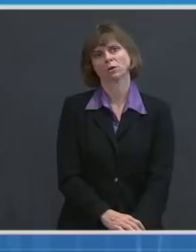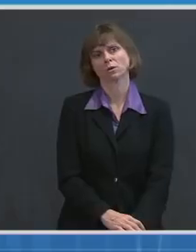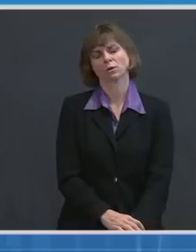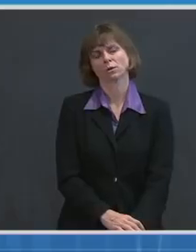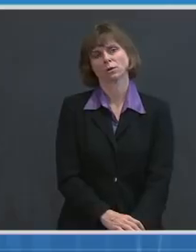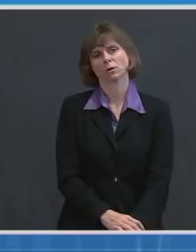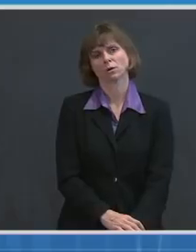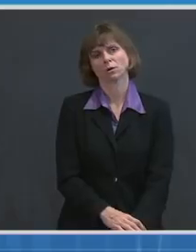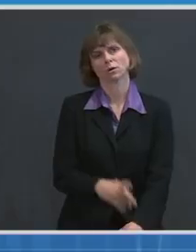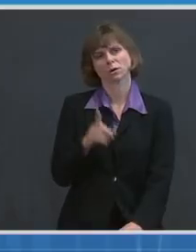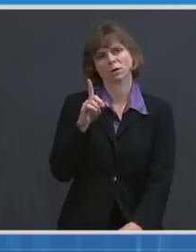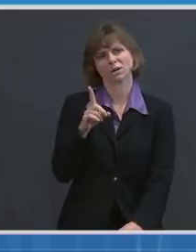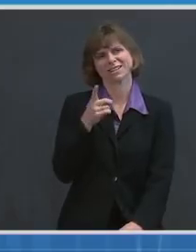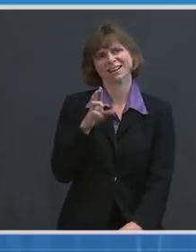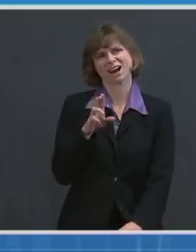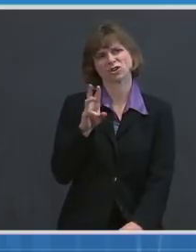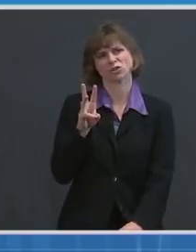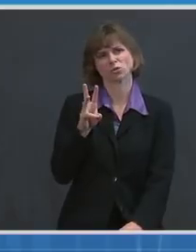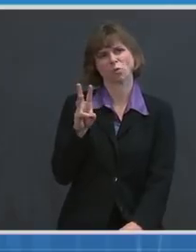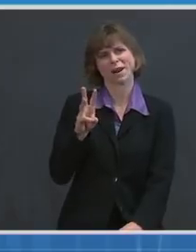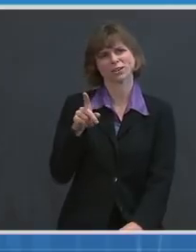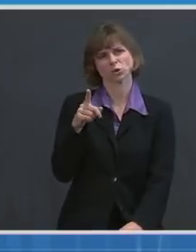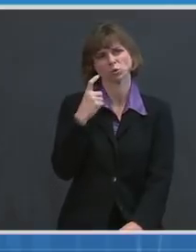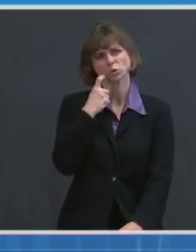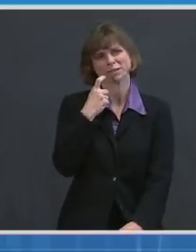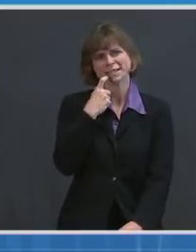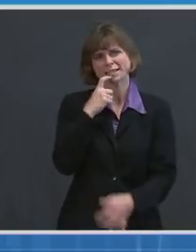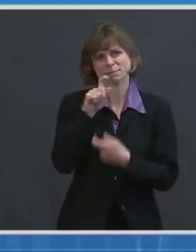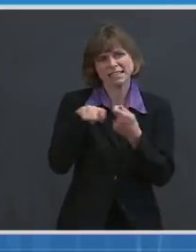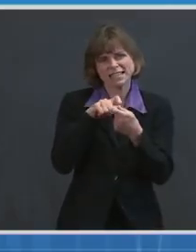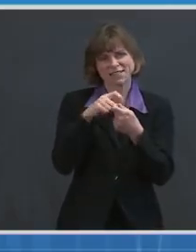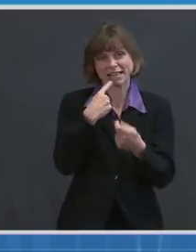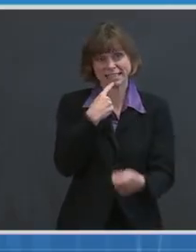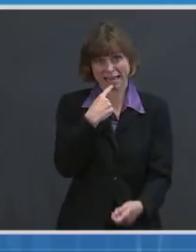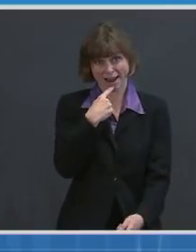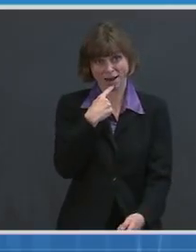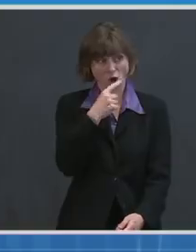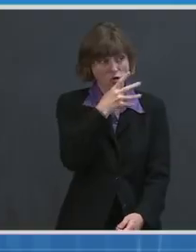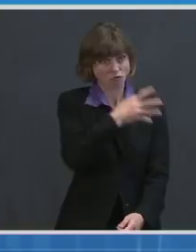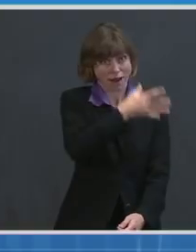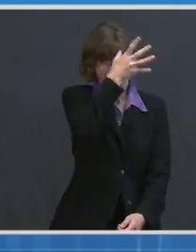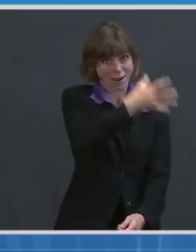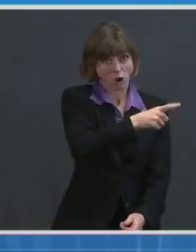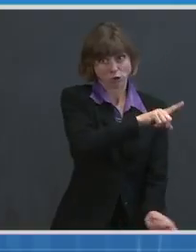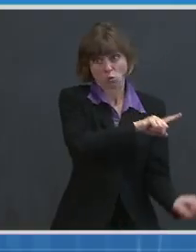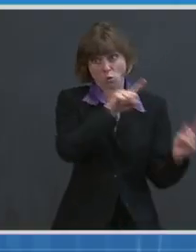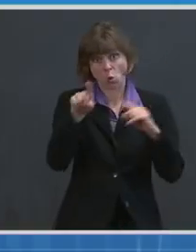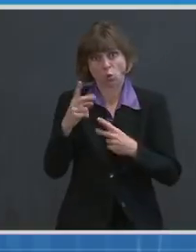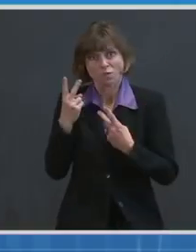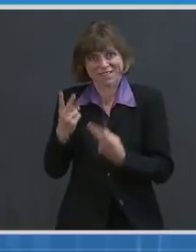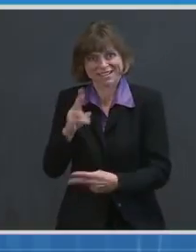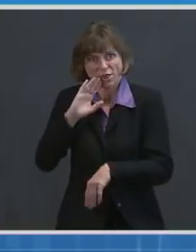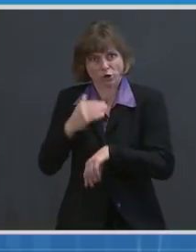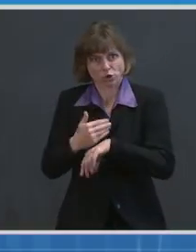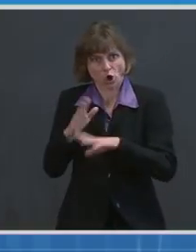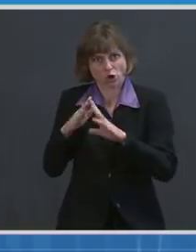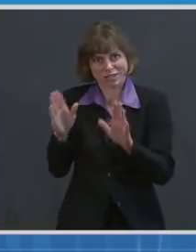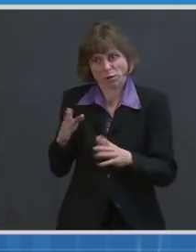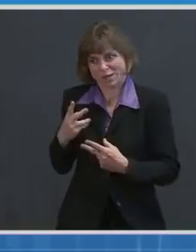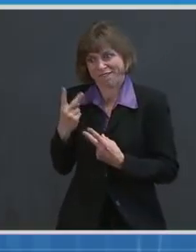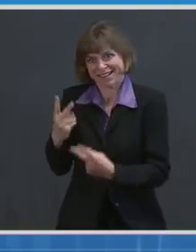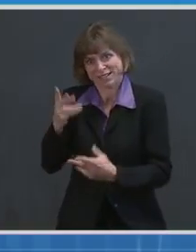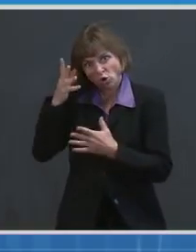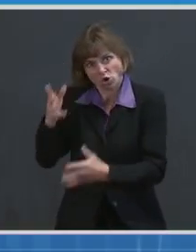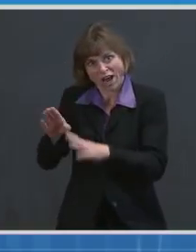Director Walensky, you explicitly said grandparents now could go visit their daughter's house and see the grandkids. But in